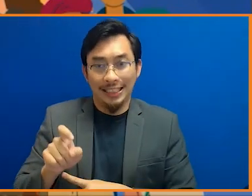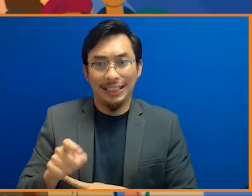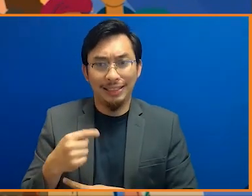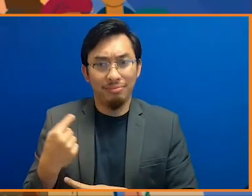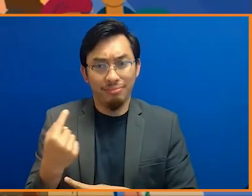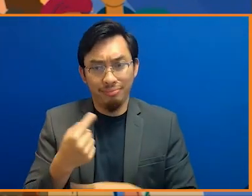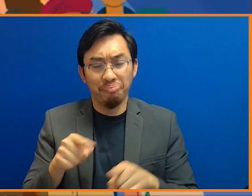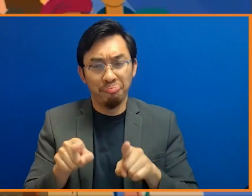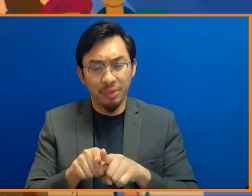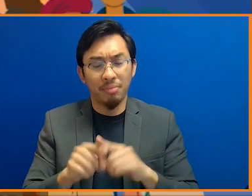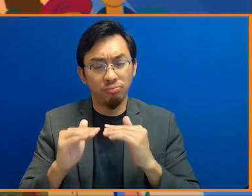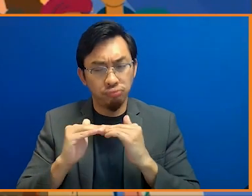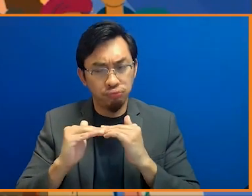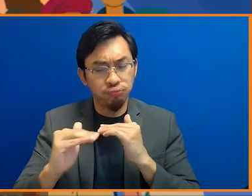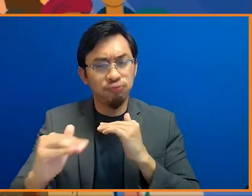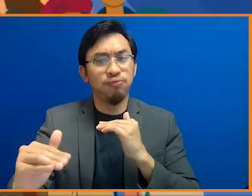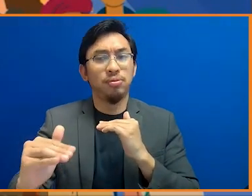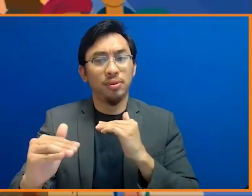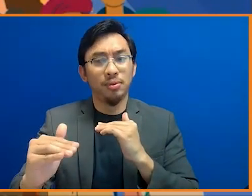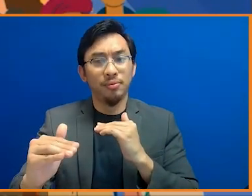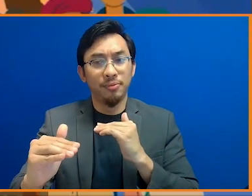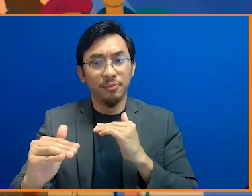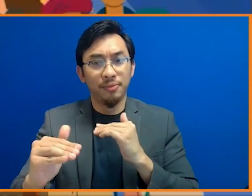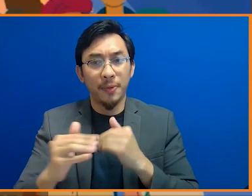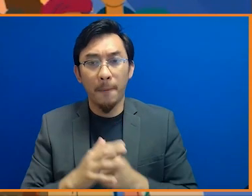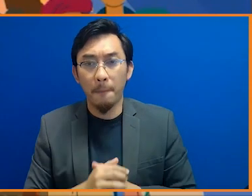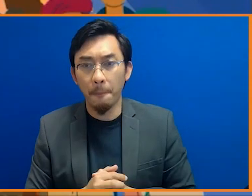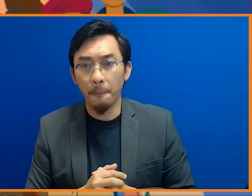need to have sustainable disaster risk reduction.